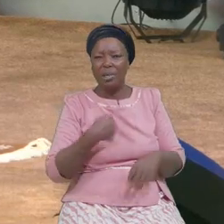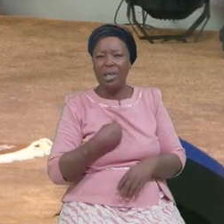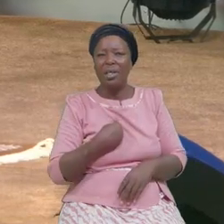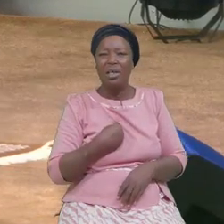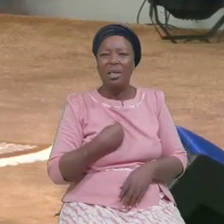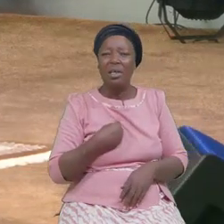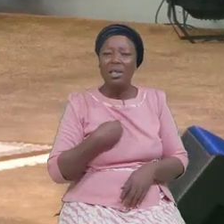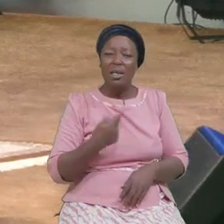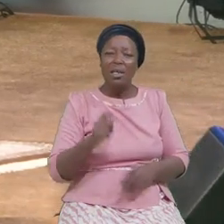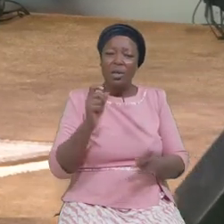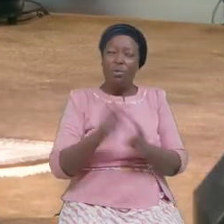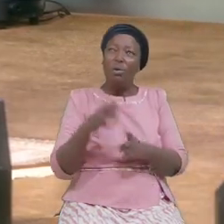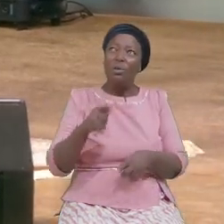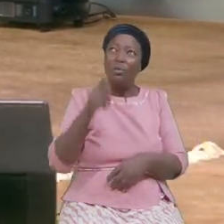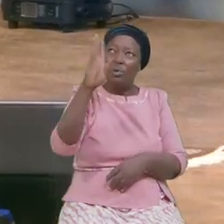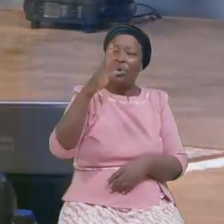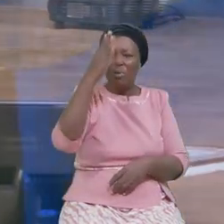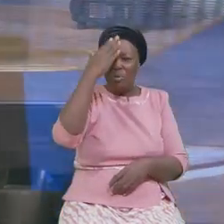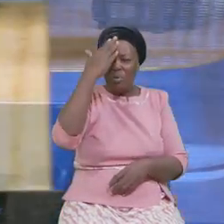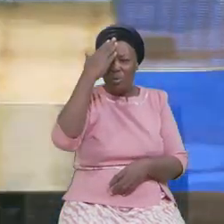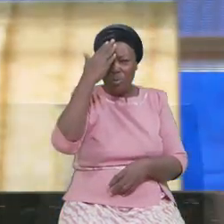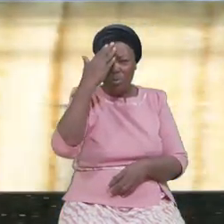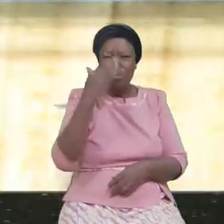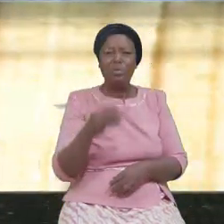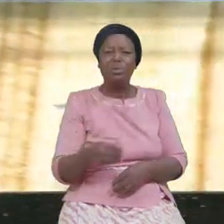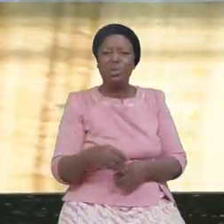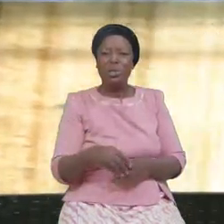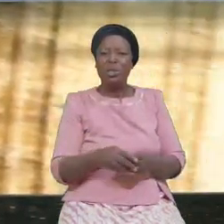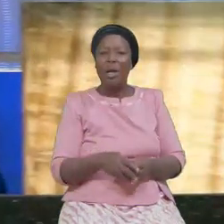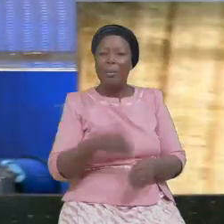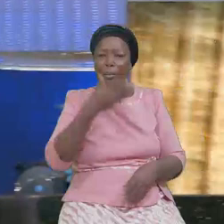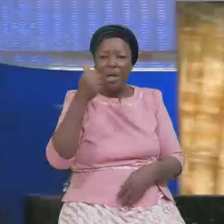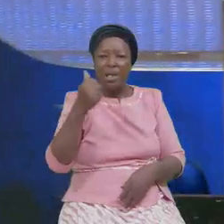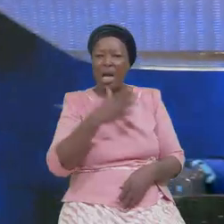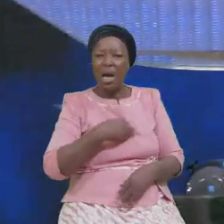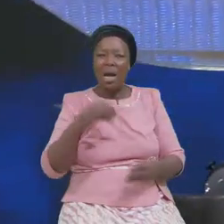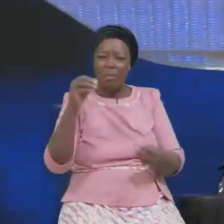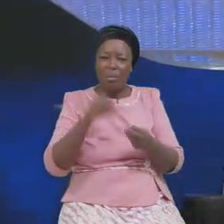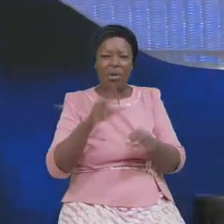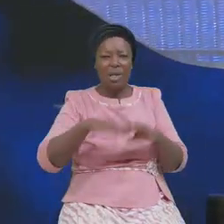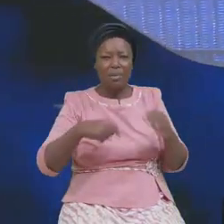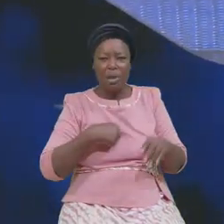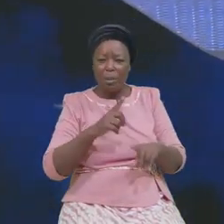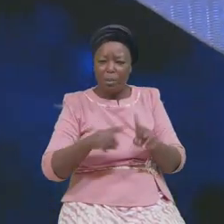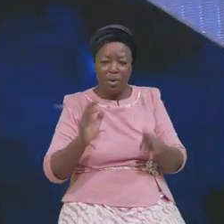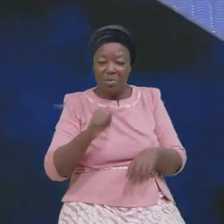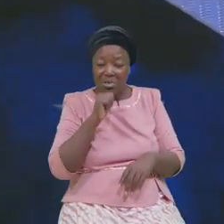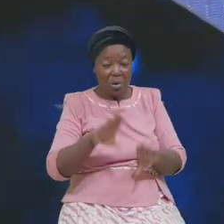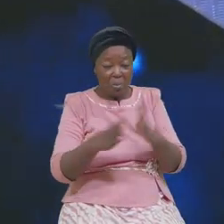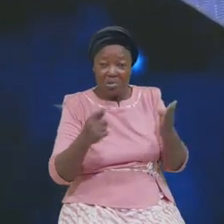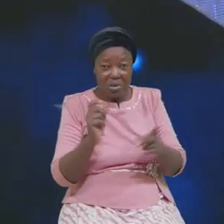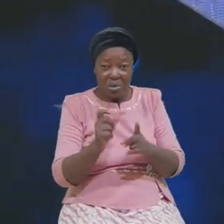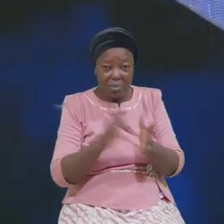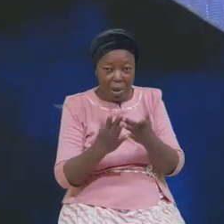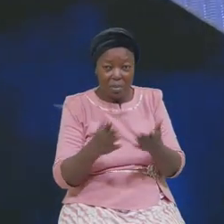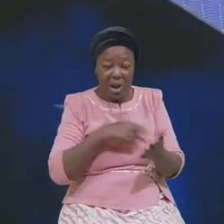The word of God knows better and more than me. But they will not open the word and